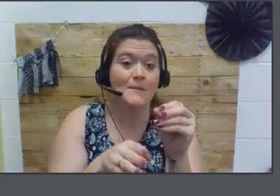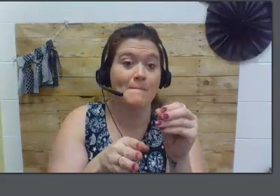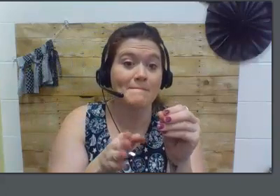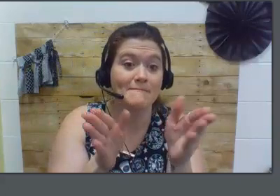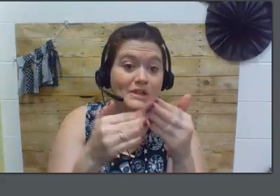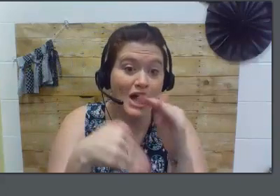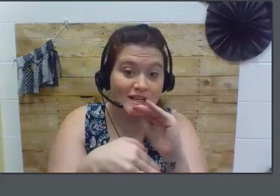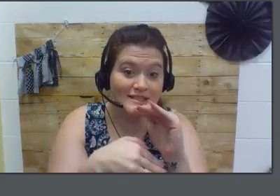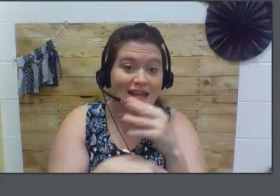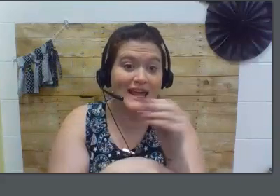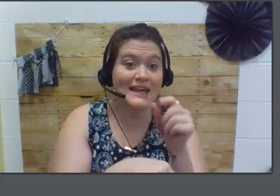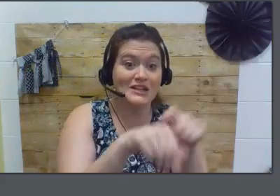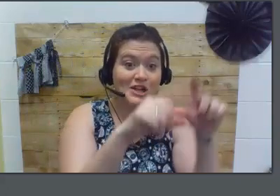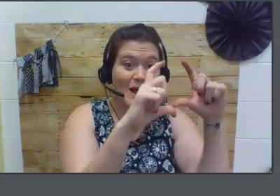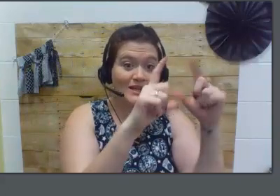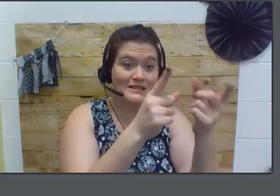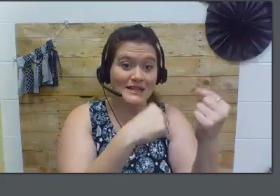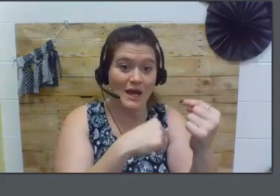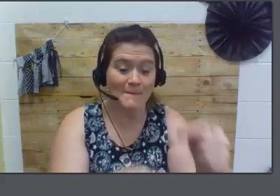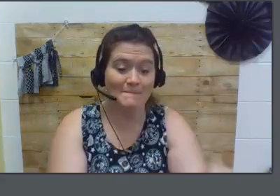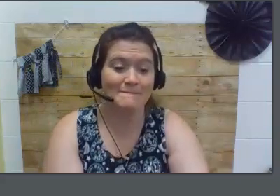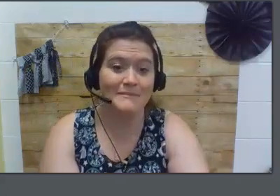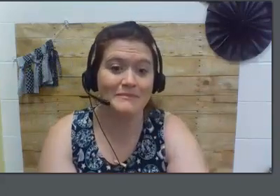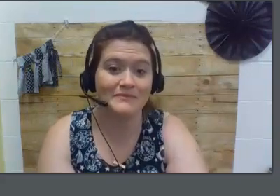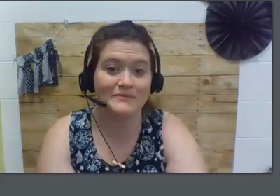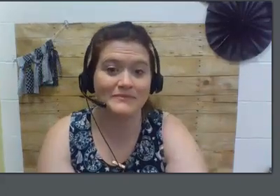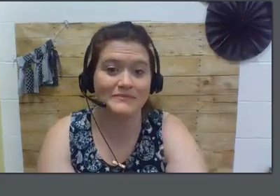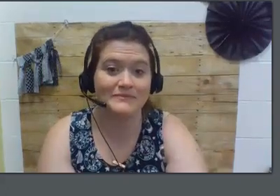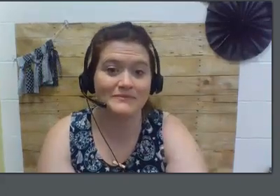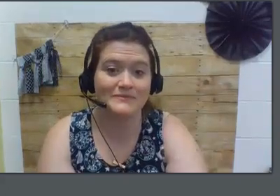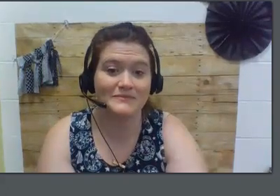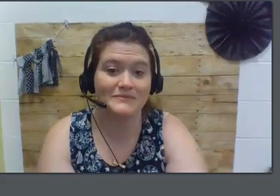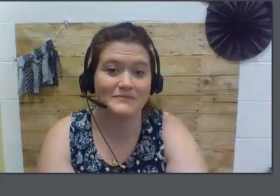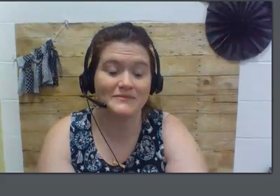and blocks and clocks come.